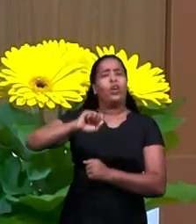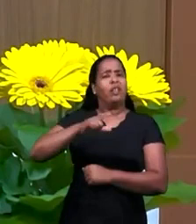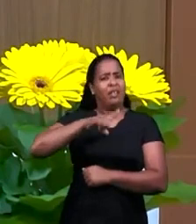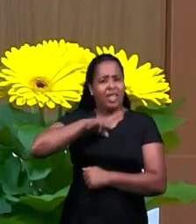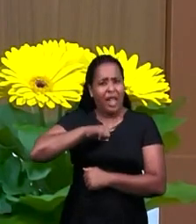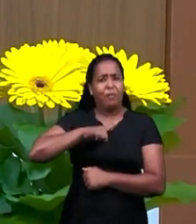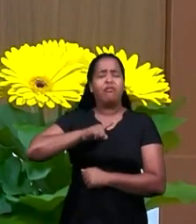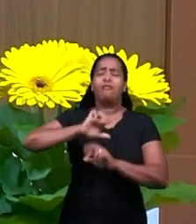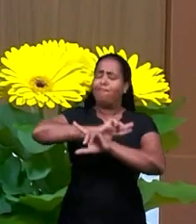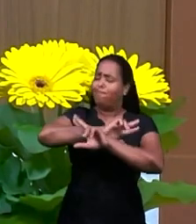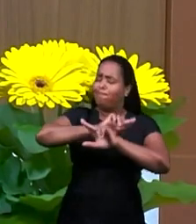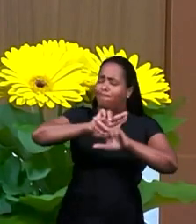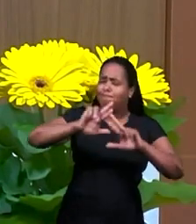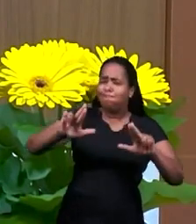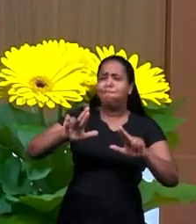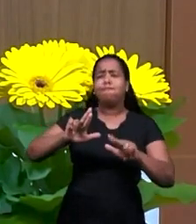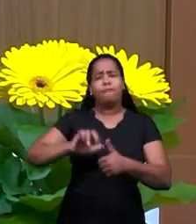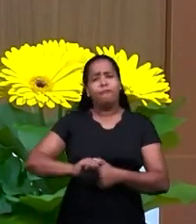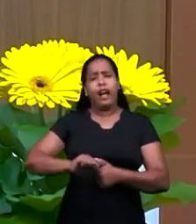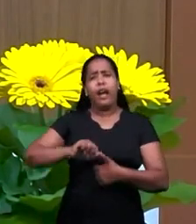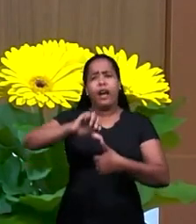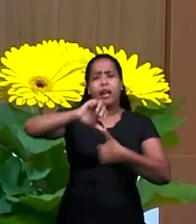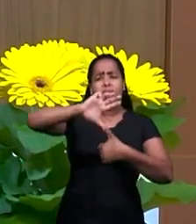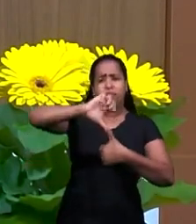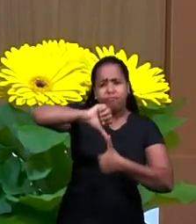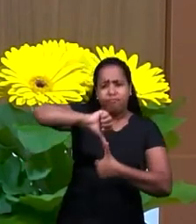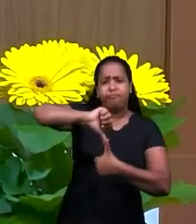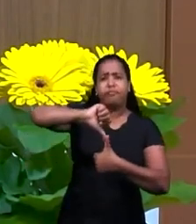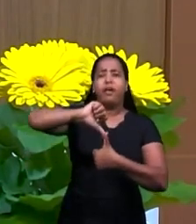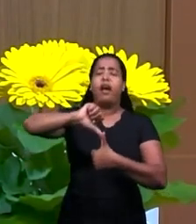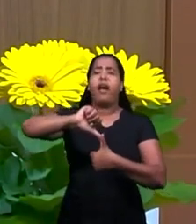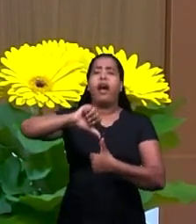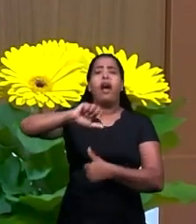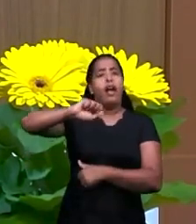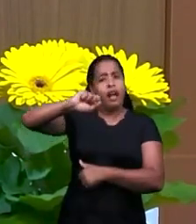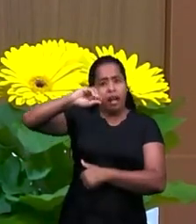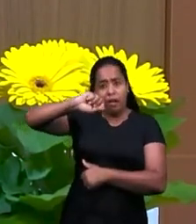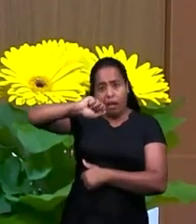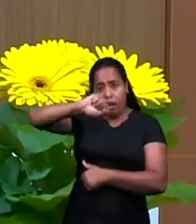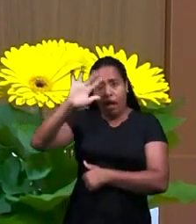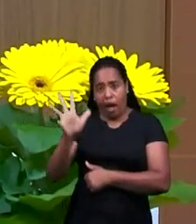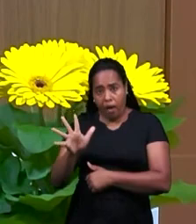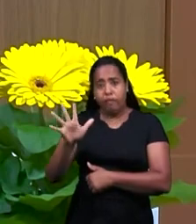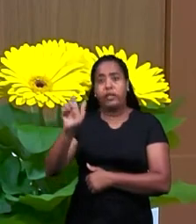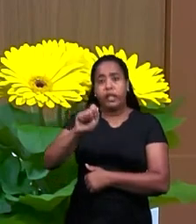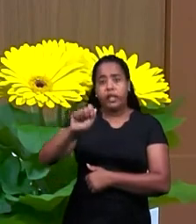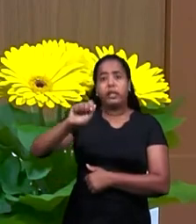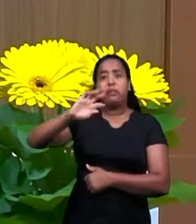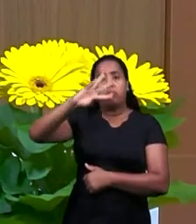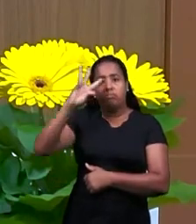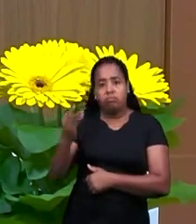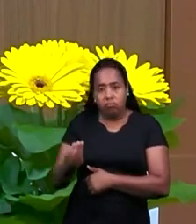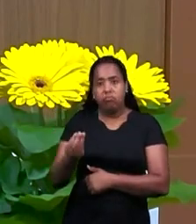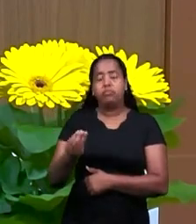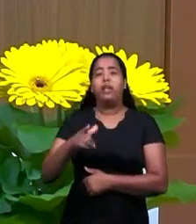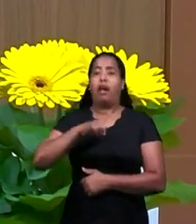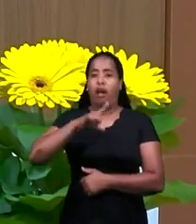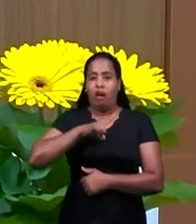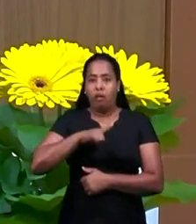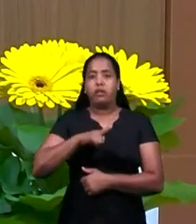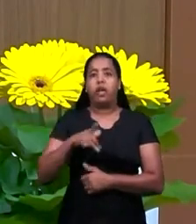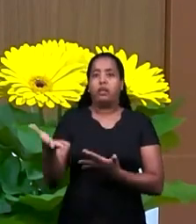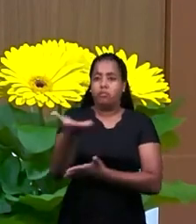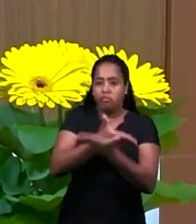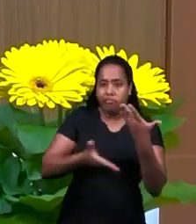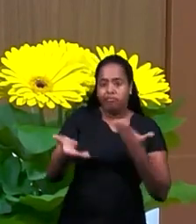group. Central America, Africa, and Asia. And now we have started to have the participation